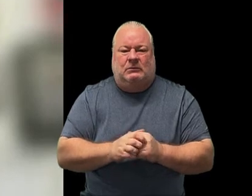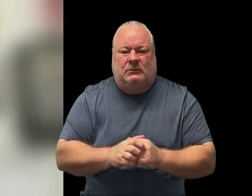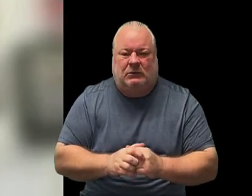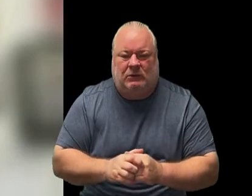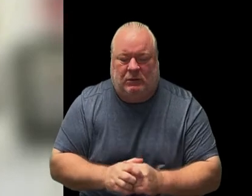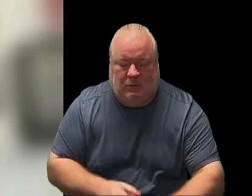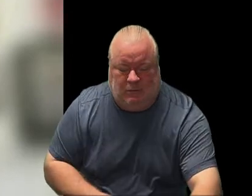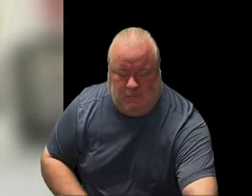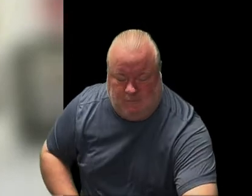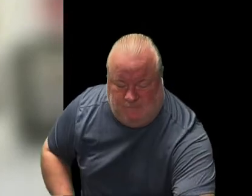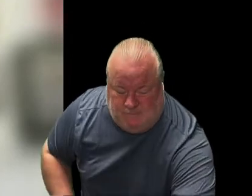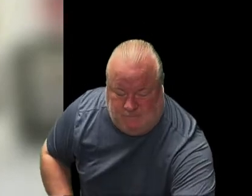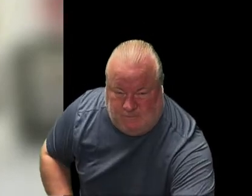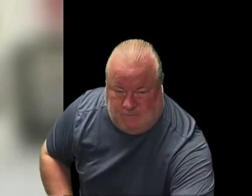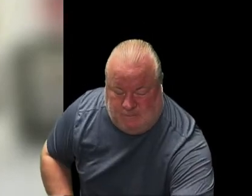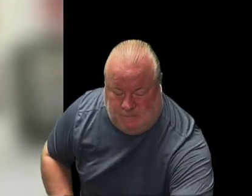Quick,